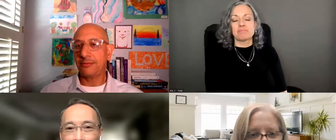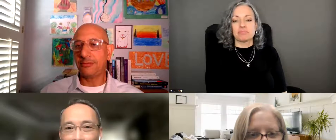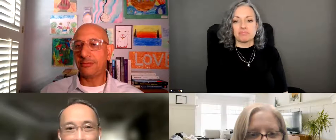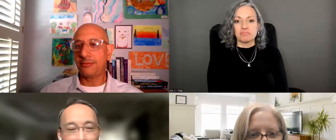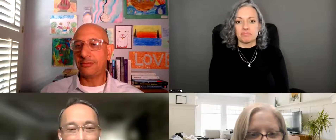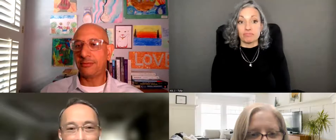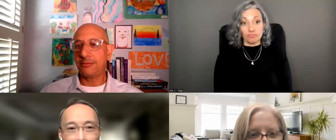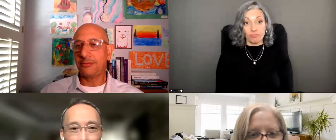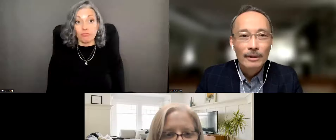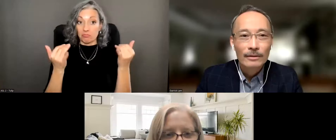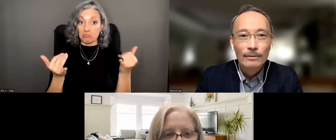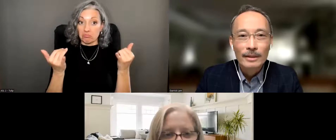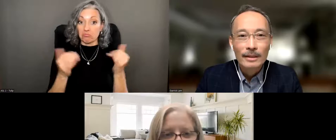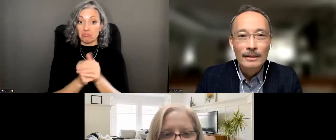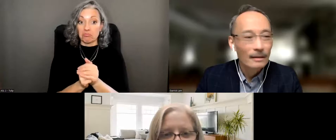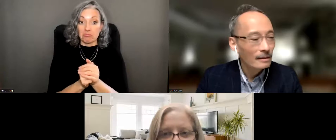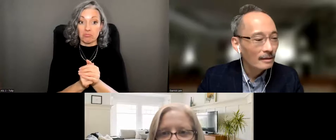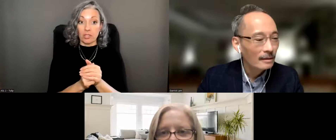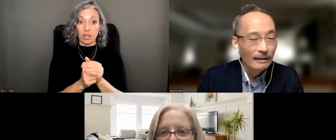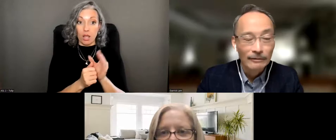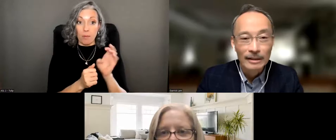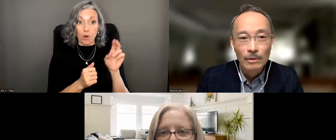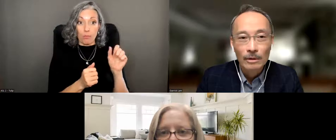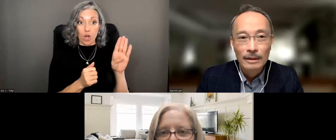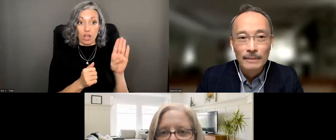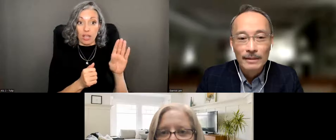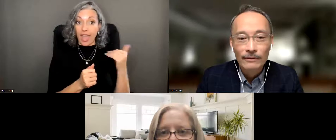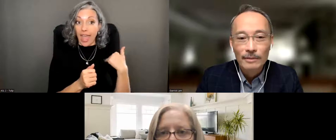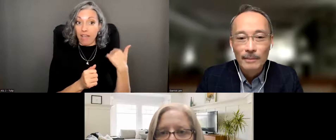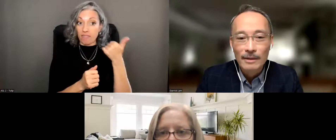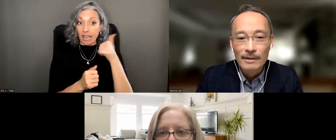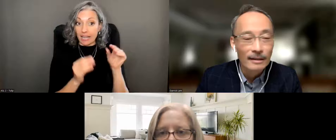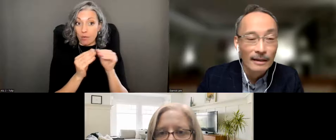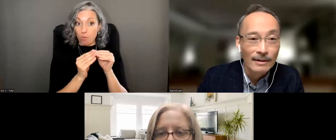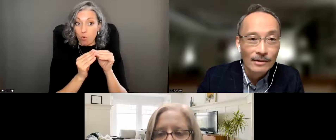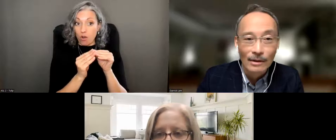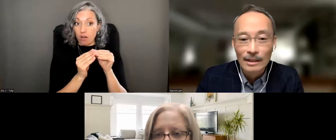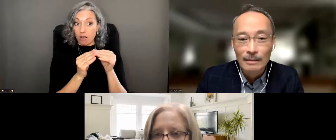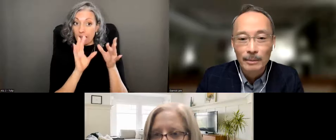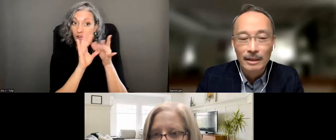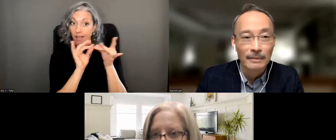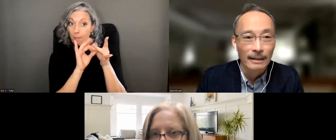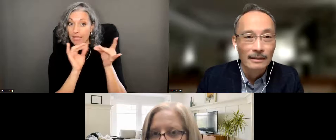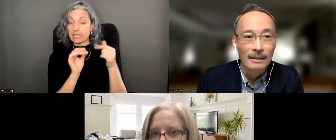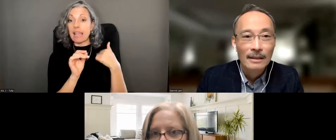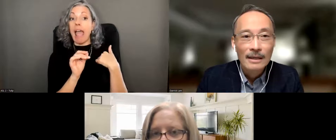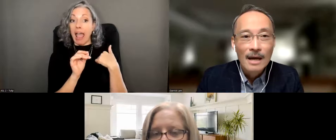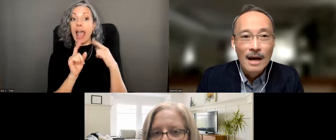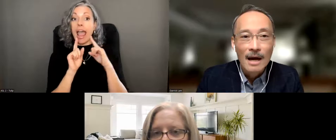So with that, Barbara, do we have any more comments or feedback? Because I did answer the public